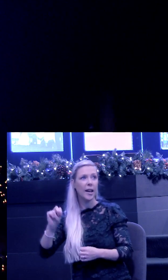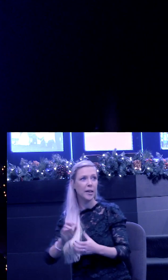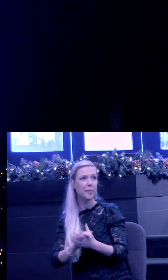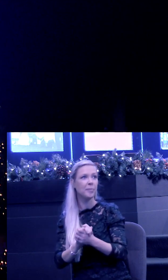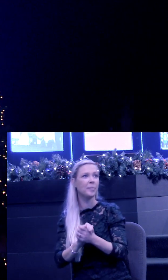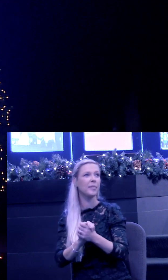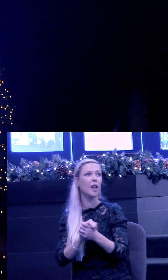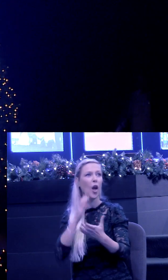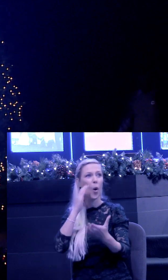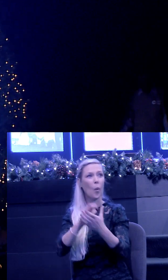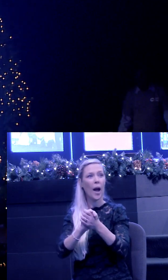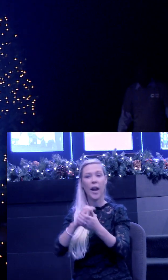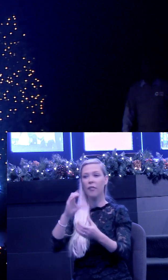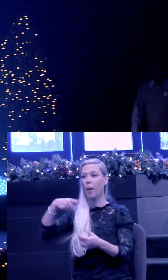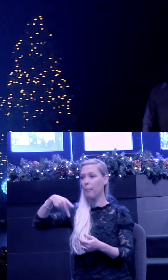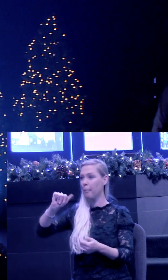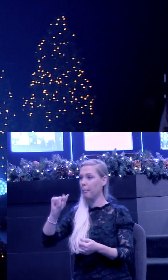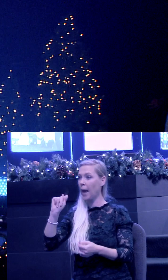Pat.